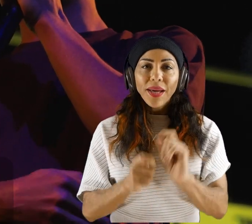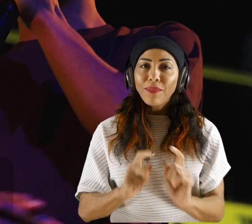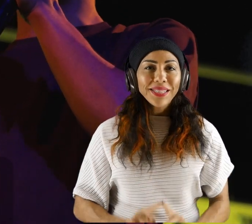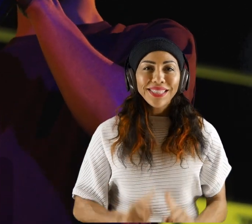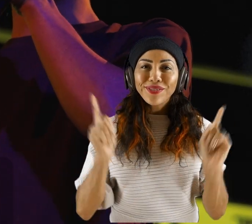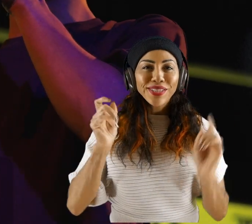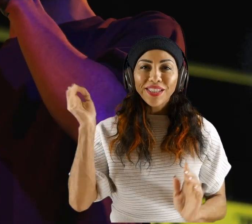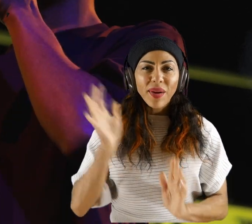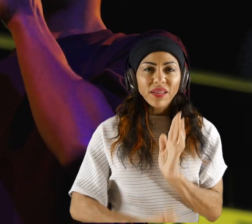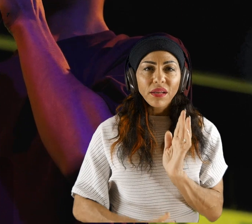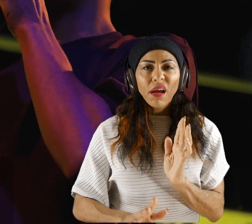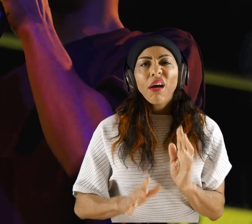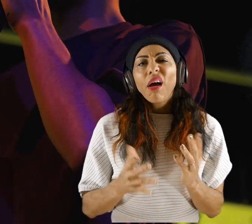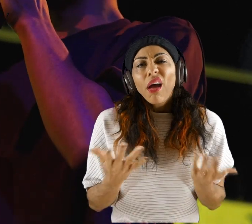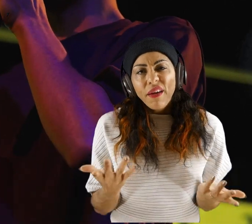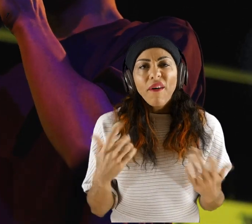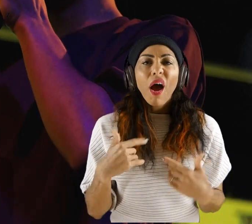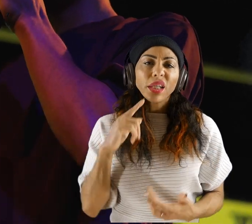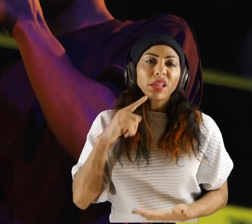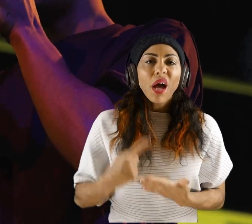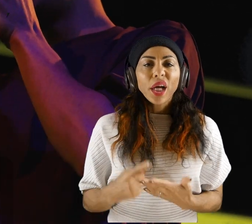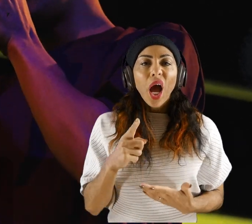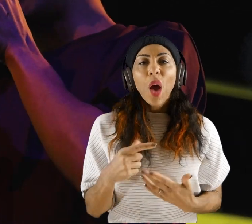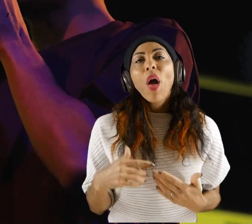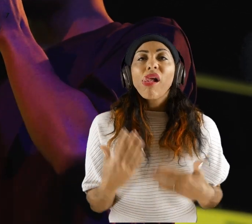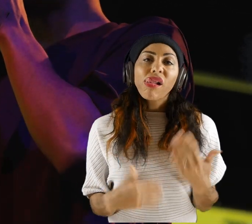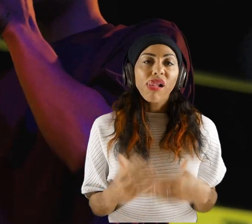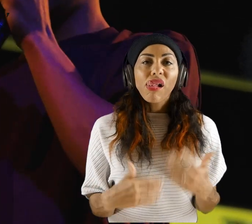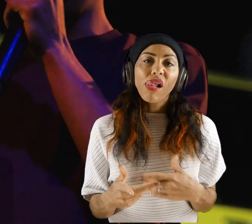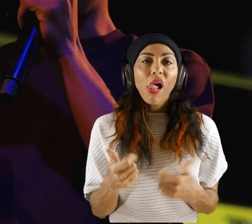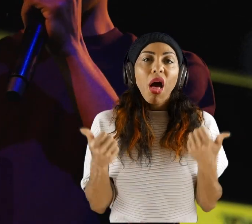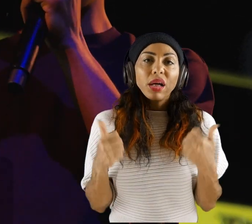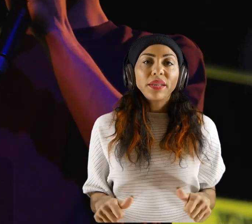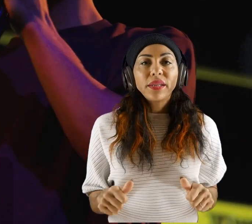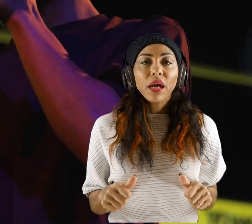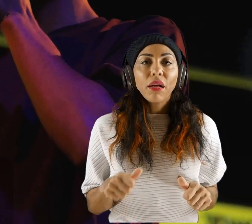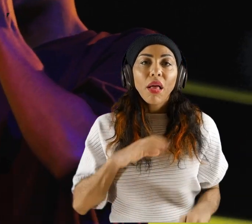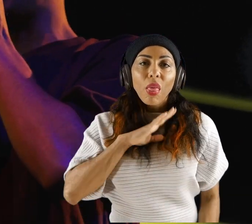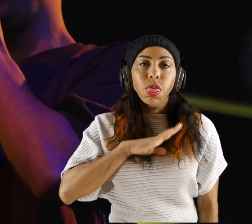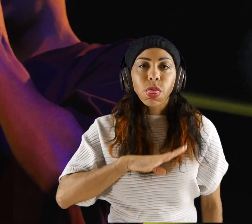I just thought, I'm just going to do this until it runs out of steam. No. On the last post, it could have 1